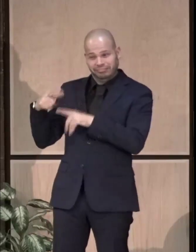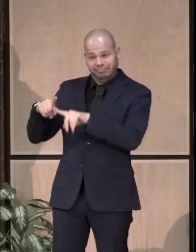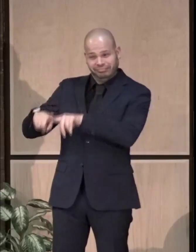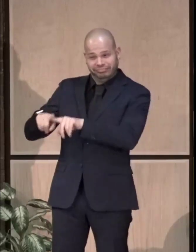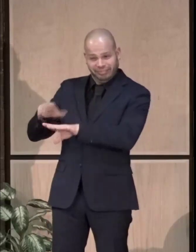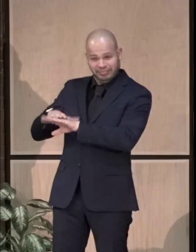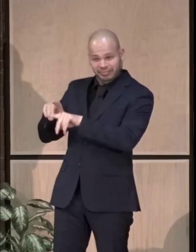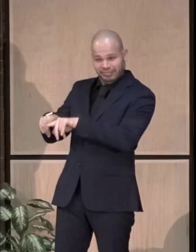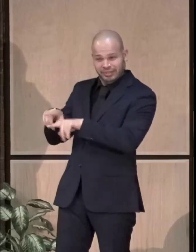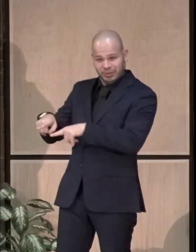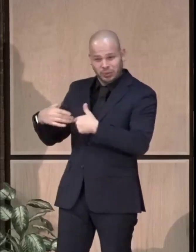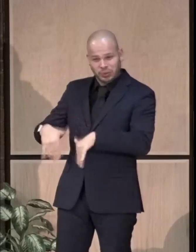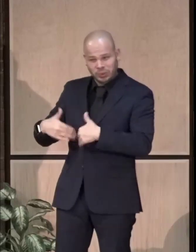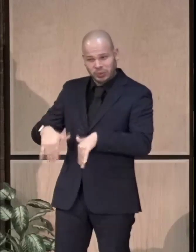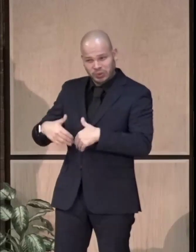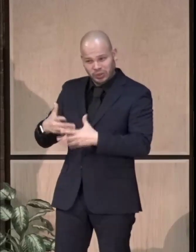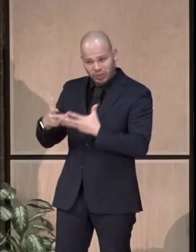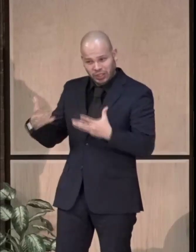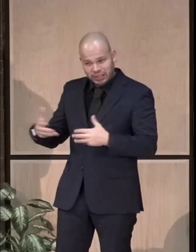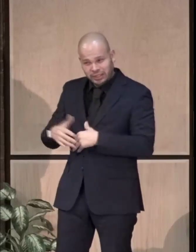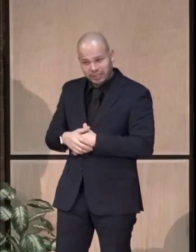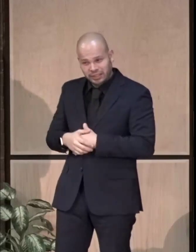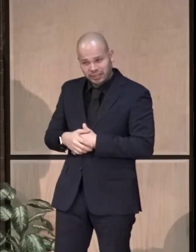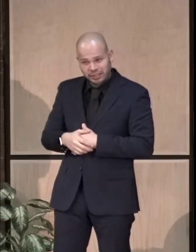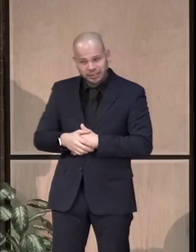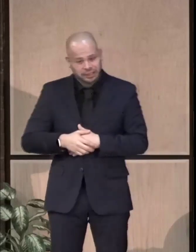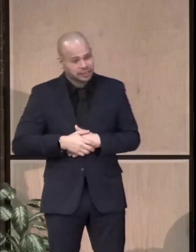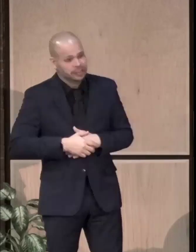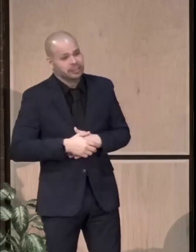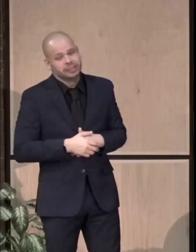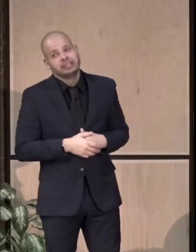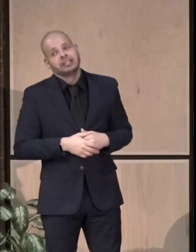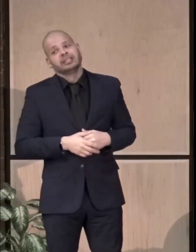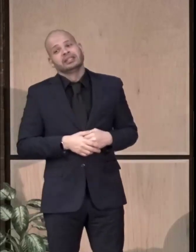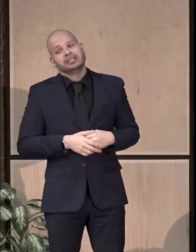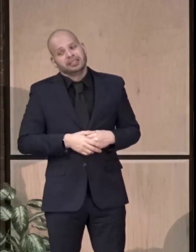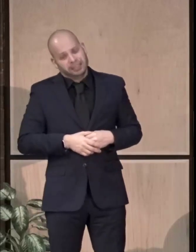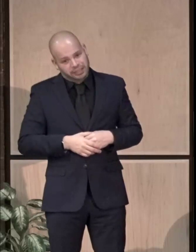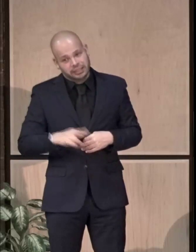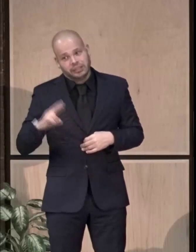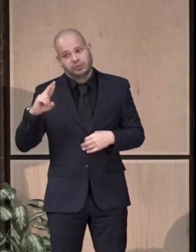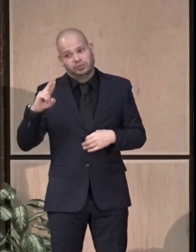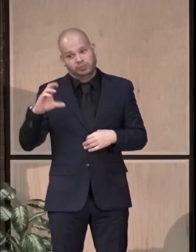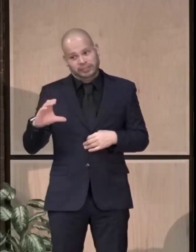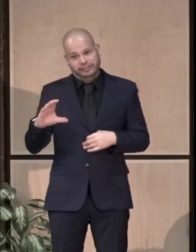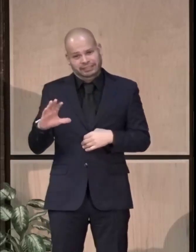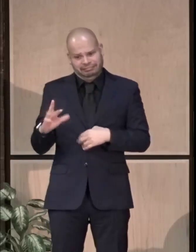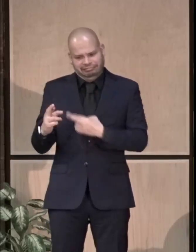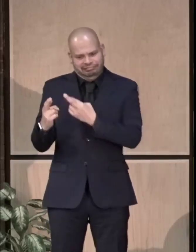With regard to Sergeant Card, Hodgson was his best friend. So he,